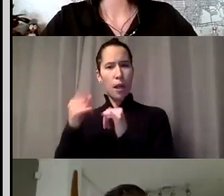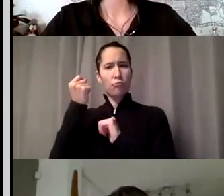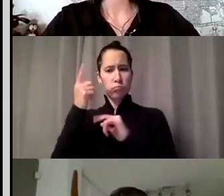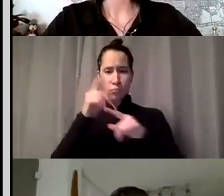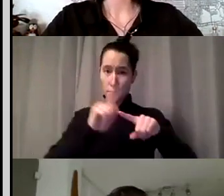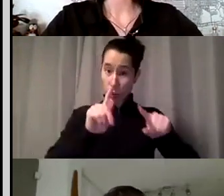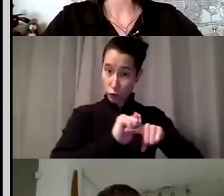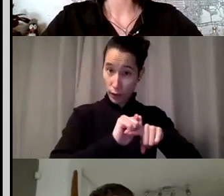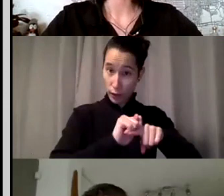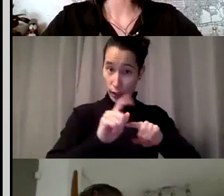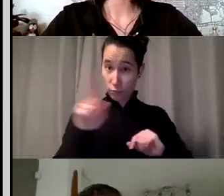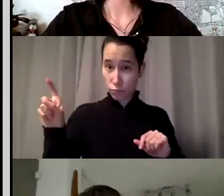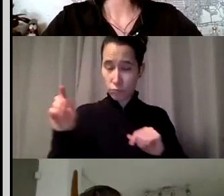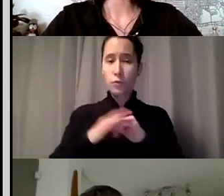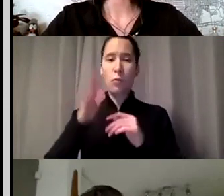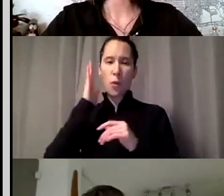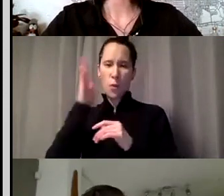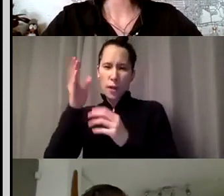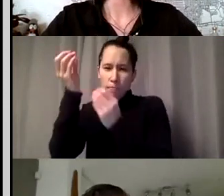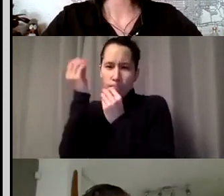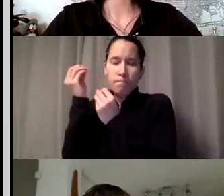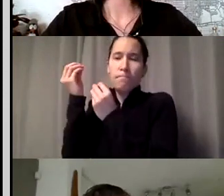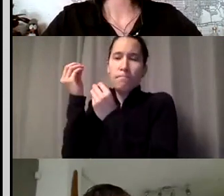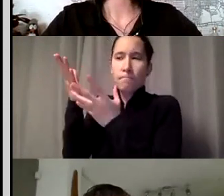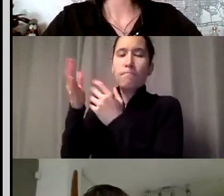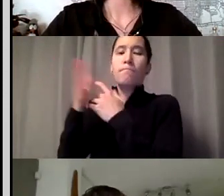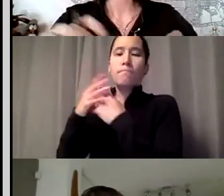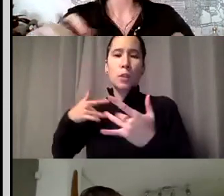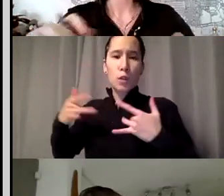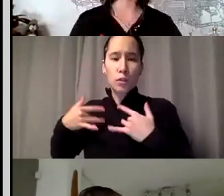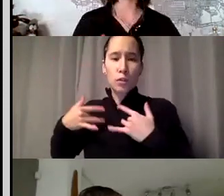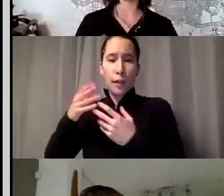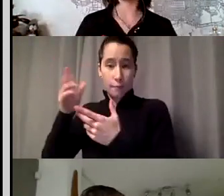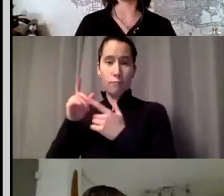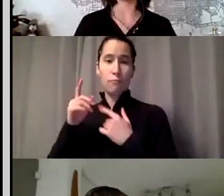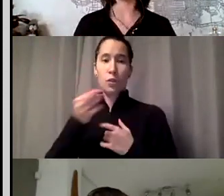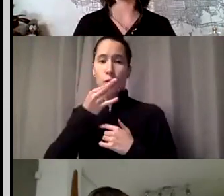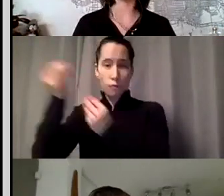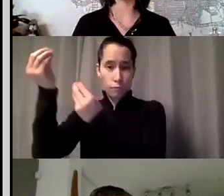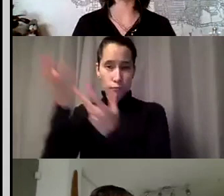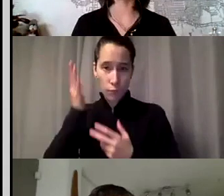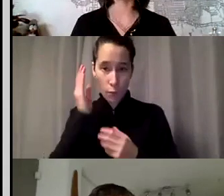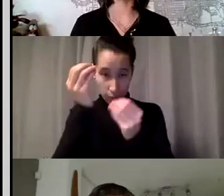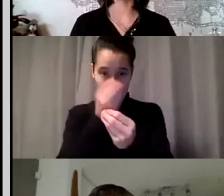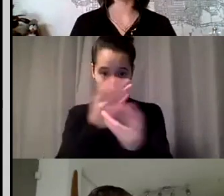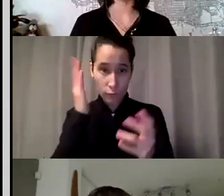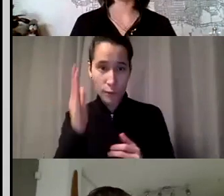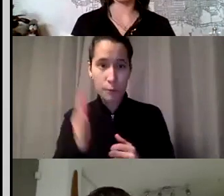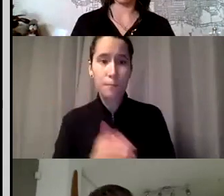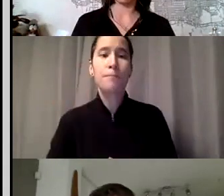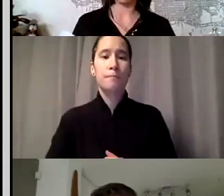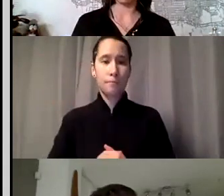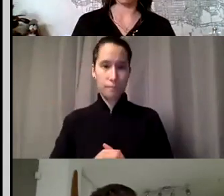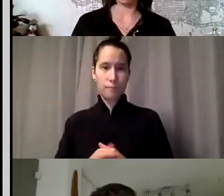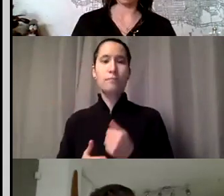The next part of the current restrictions are around children and youth. So indoor and outdoor sport for people under 19 years of age can